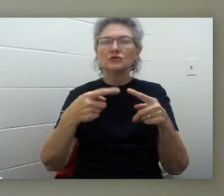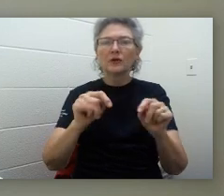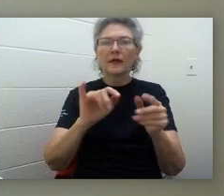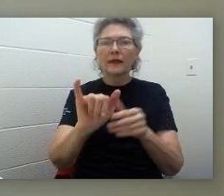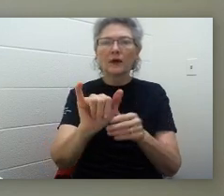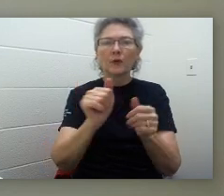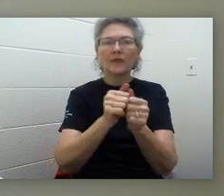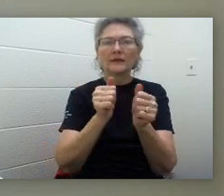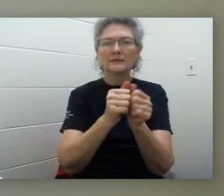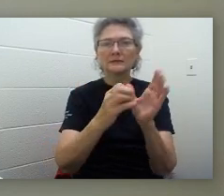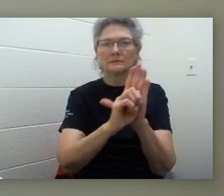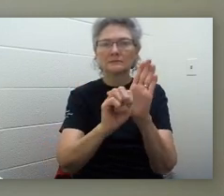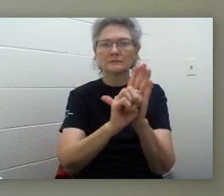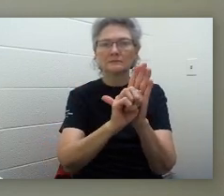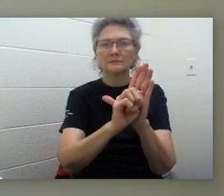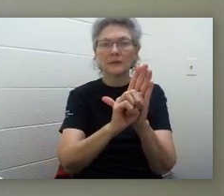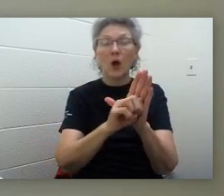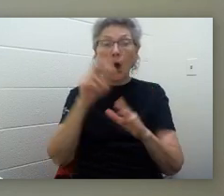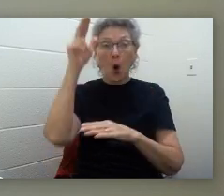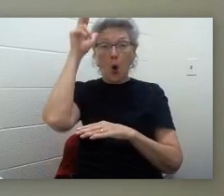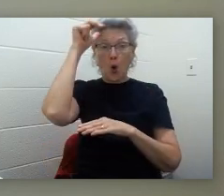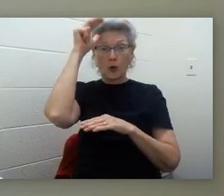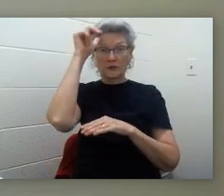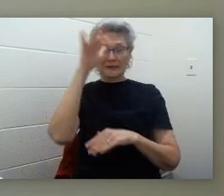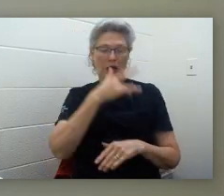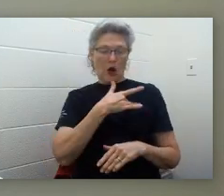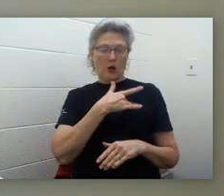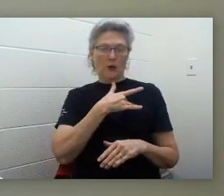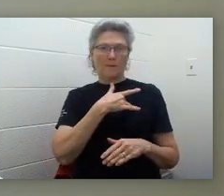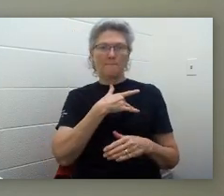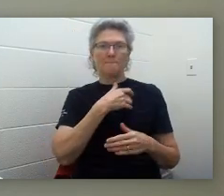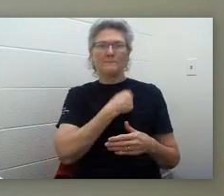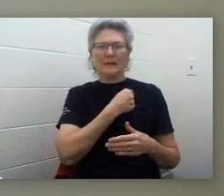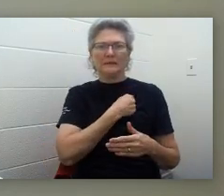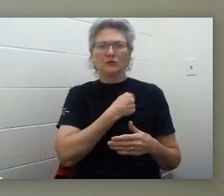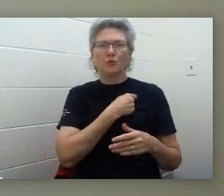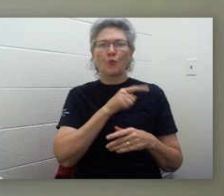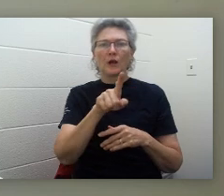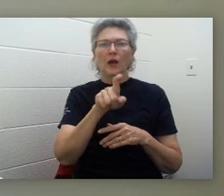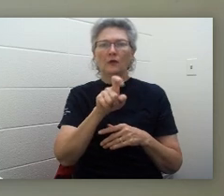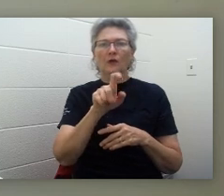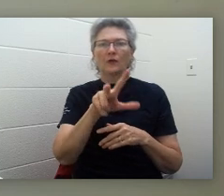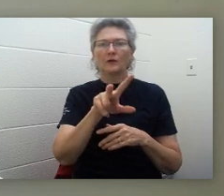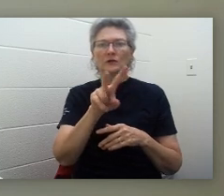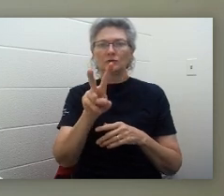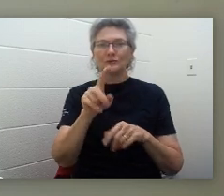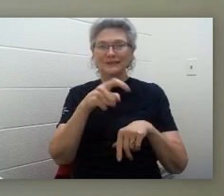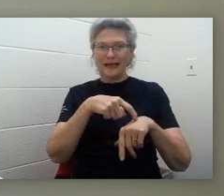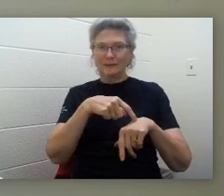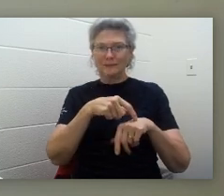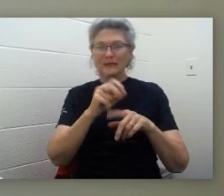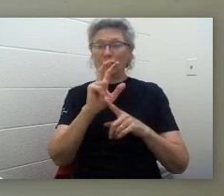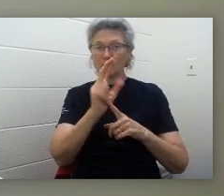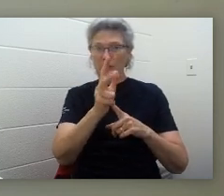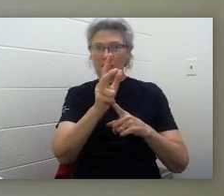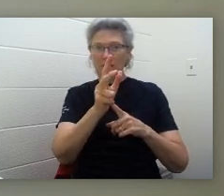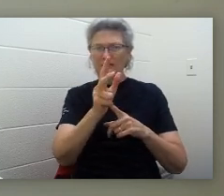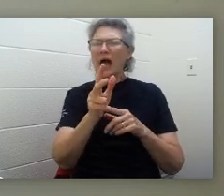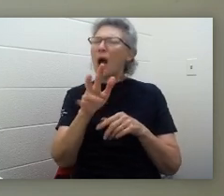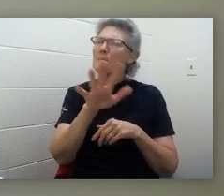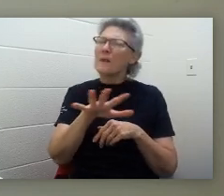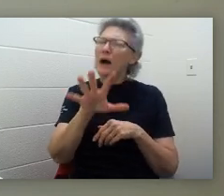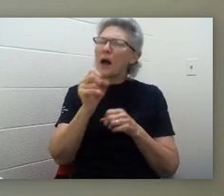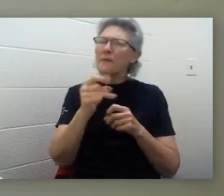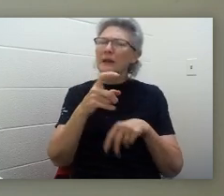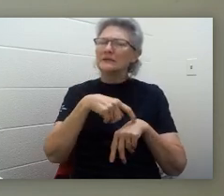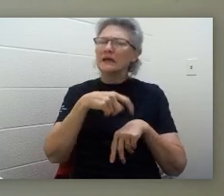out with this example. A horse's heart beats 132 times in 3 minutes. About how many times